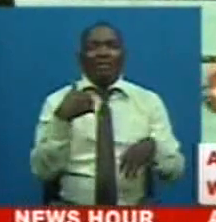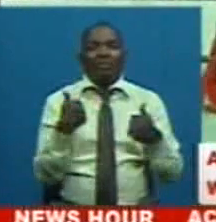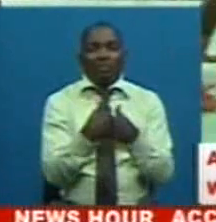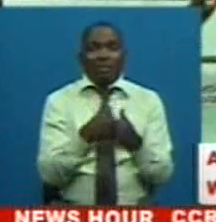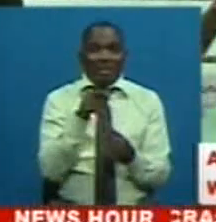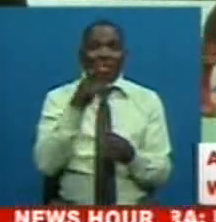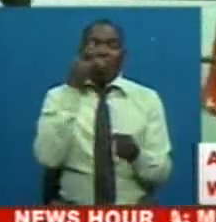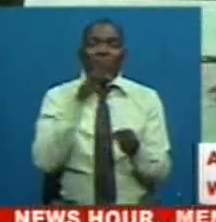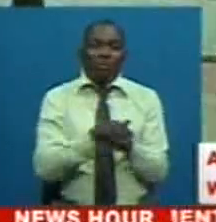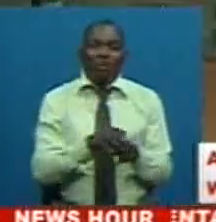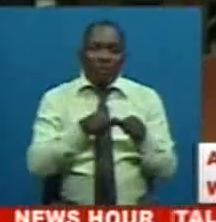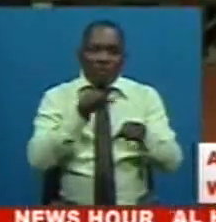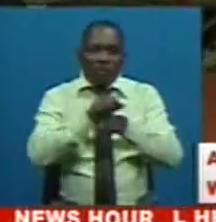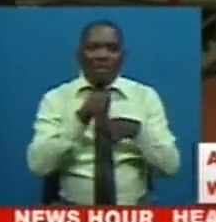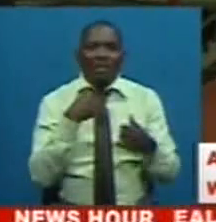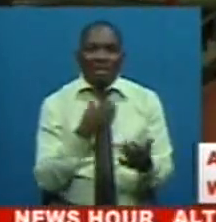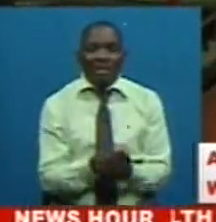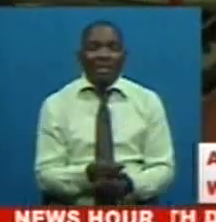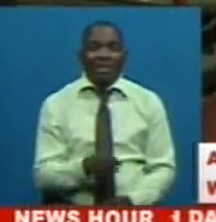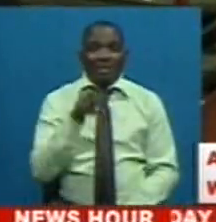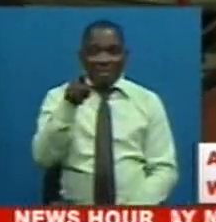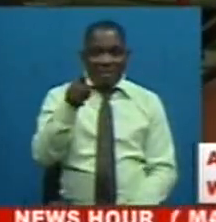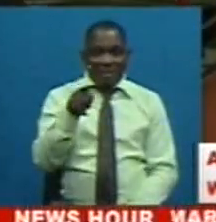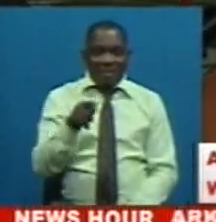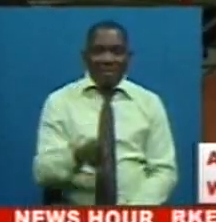He promised to do more. For me,